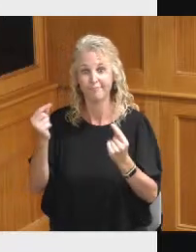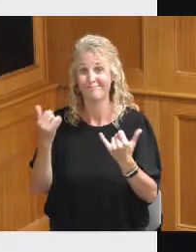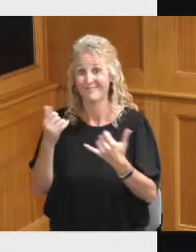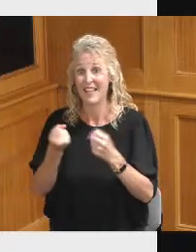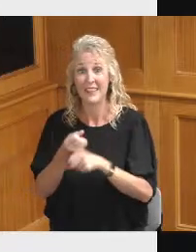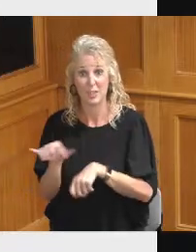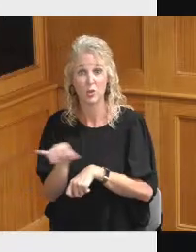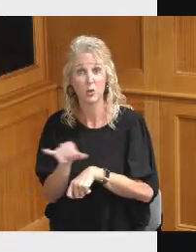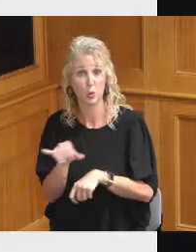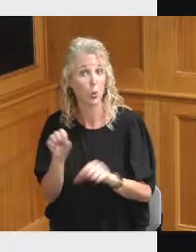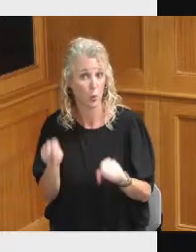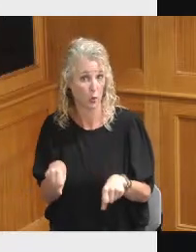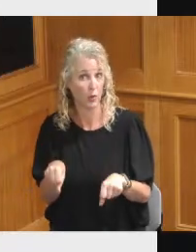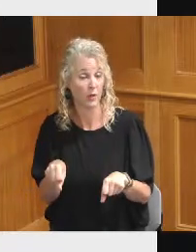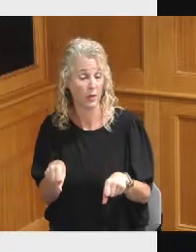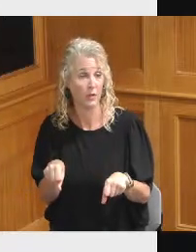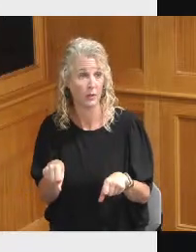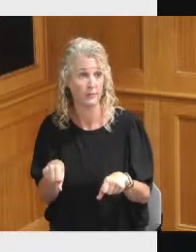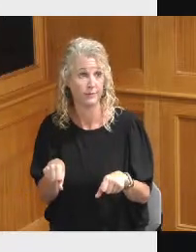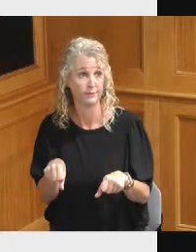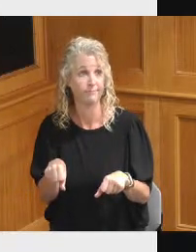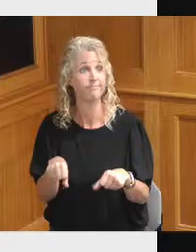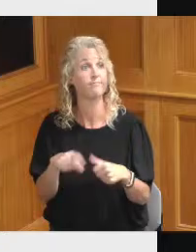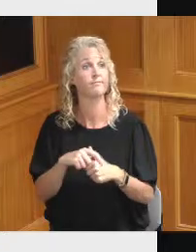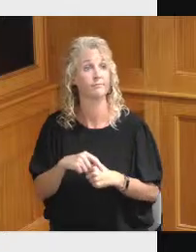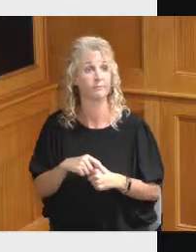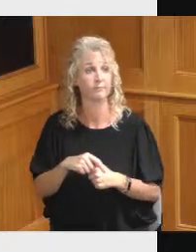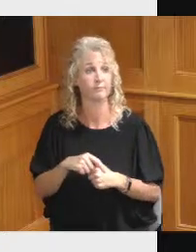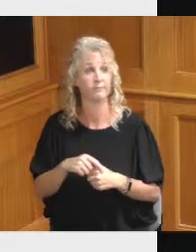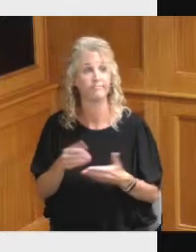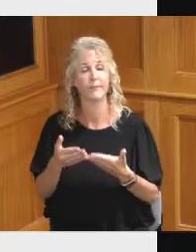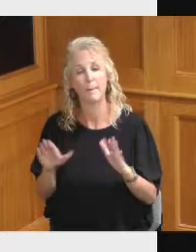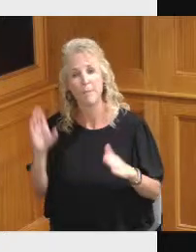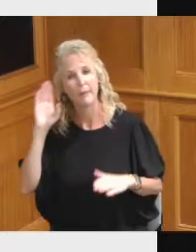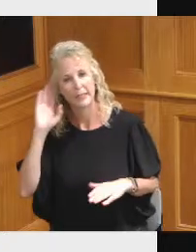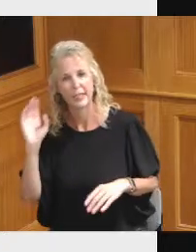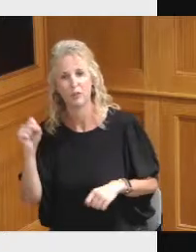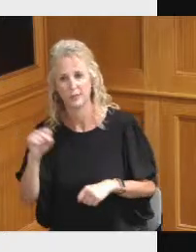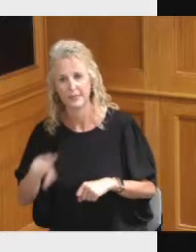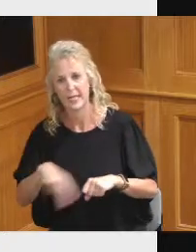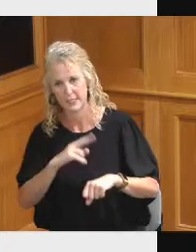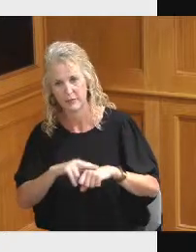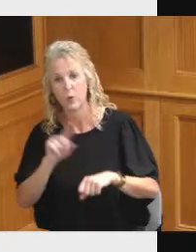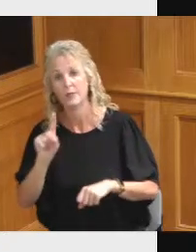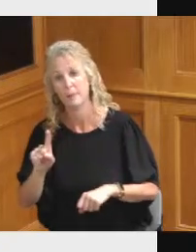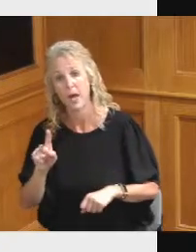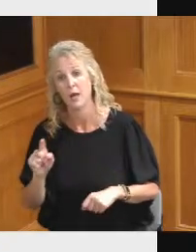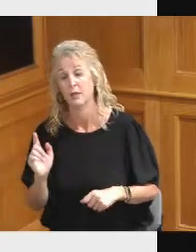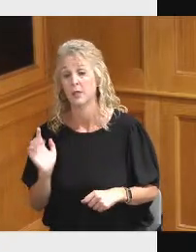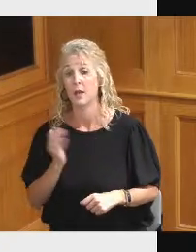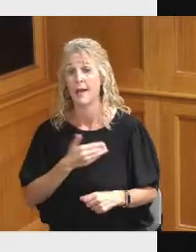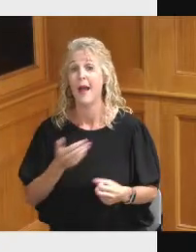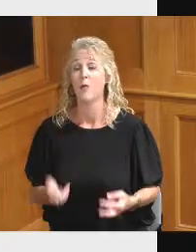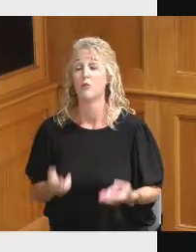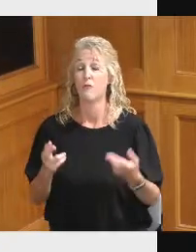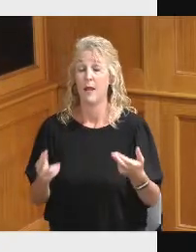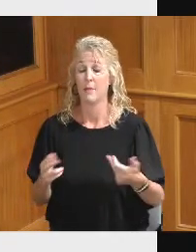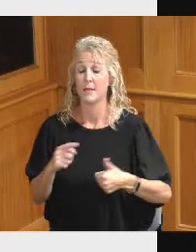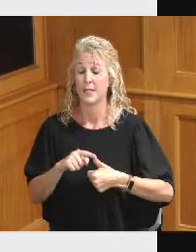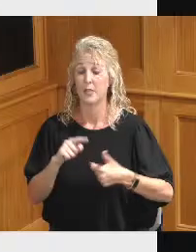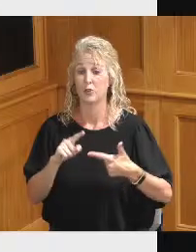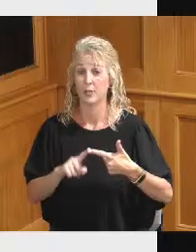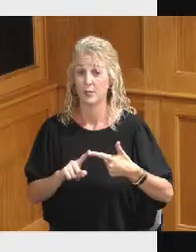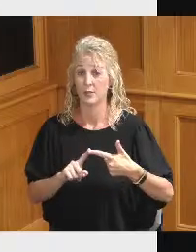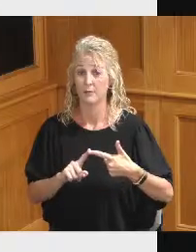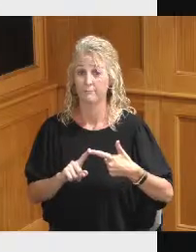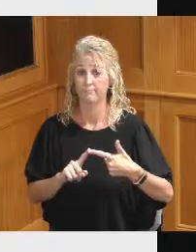year with our annual rate legislation. Of course, there would be public hearings before we would do any of that. But there's a little bit